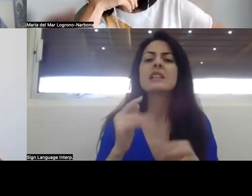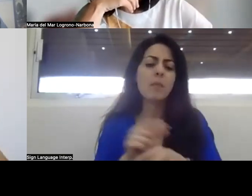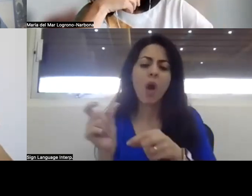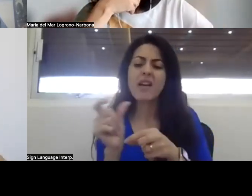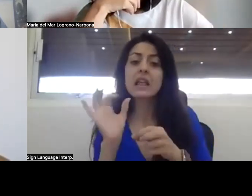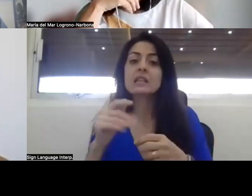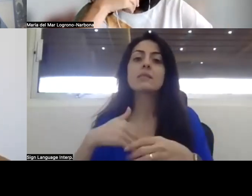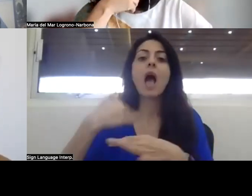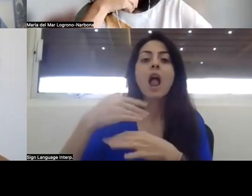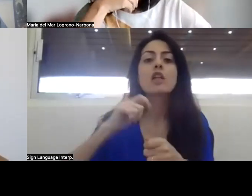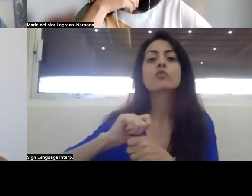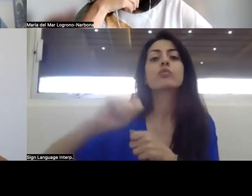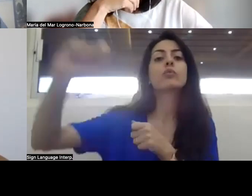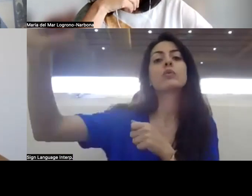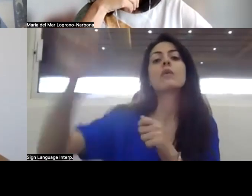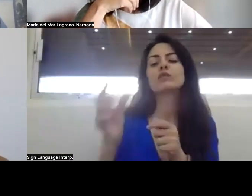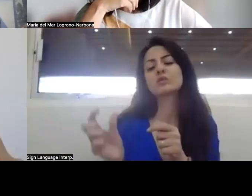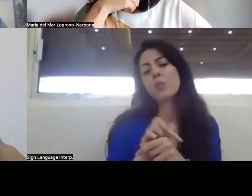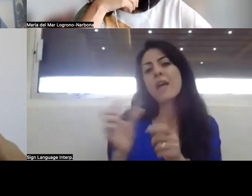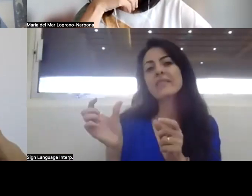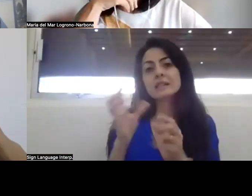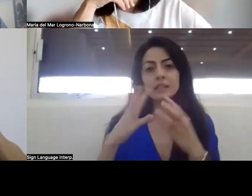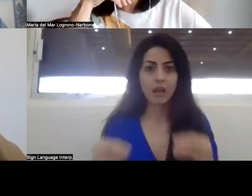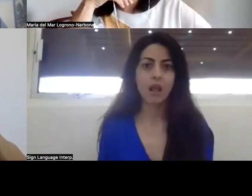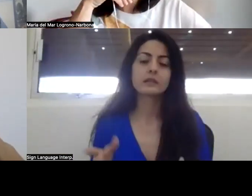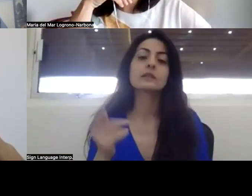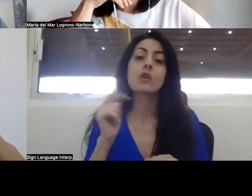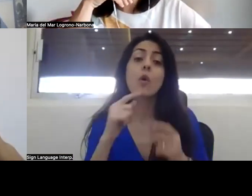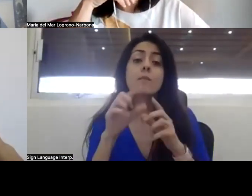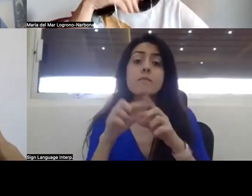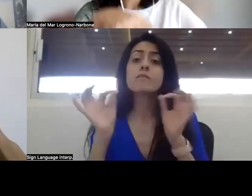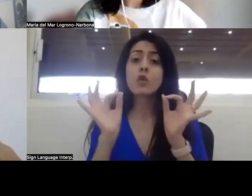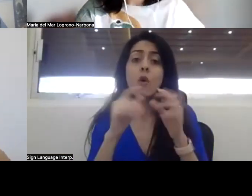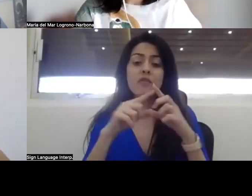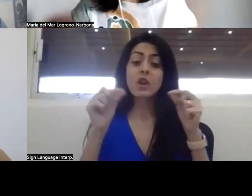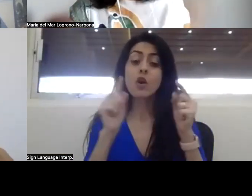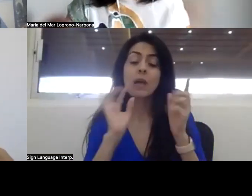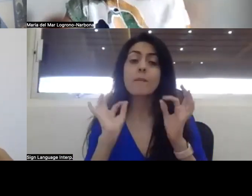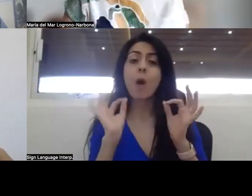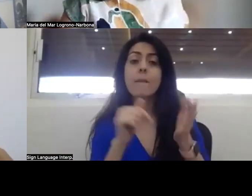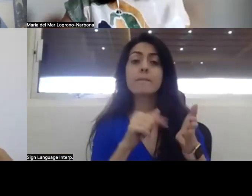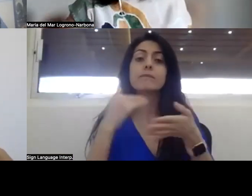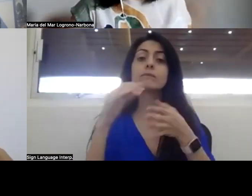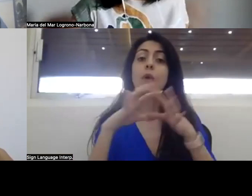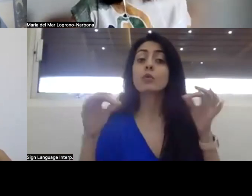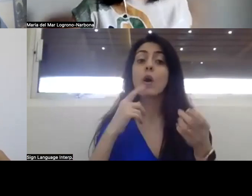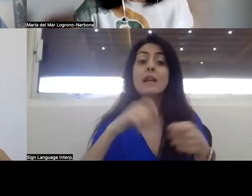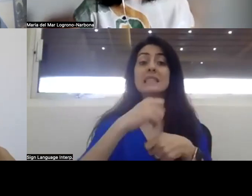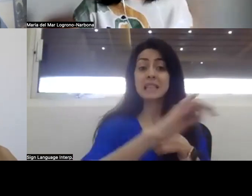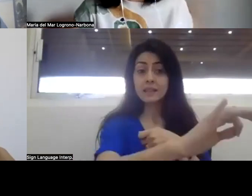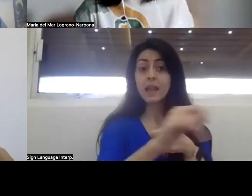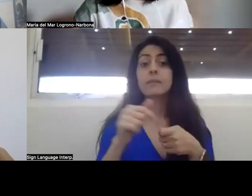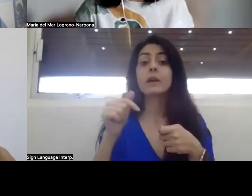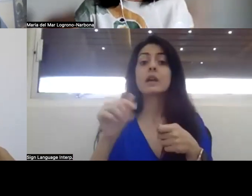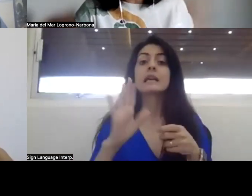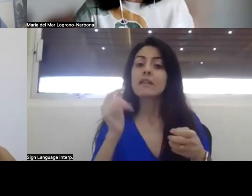an element of sustainability is, in my opinion, and as we're talking about the topic, the participation and the engagement of organizations of persons with